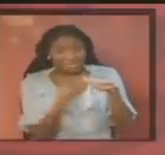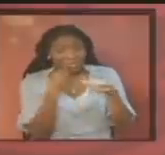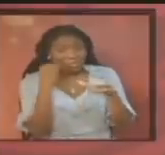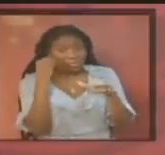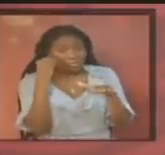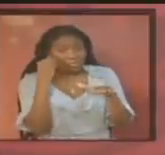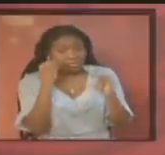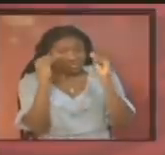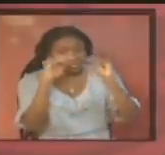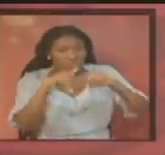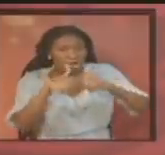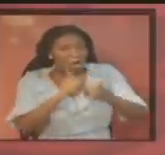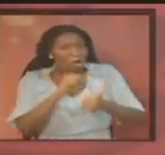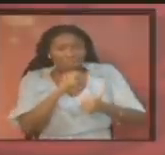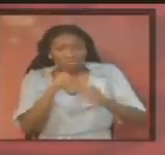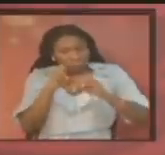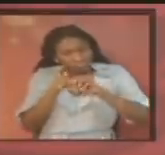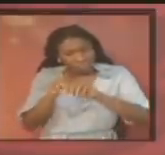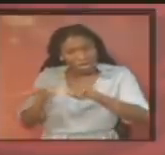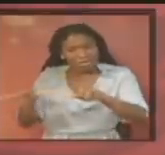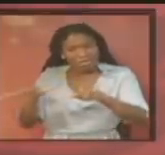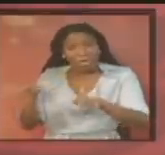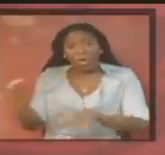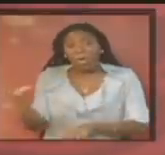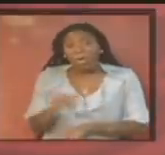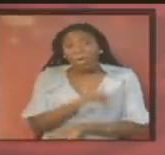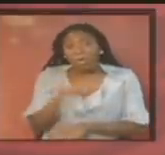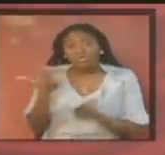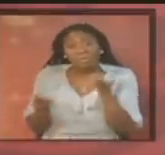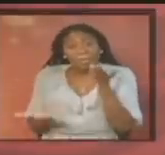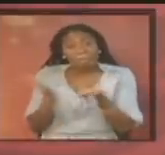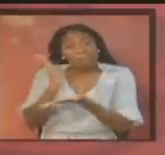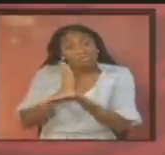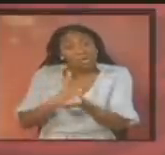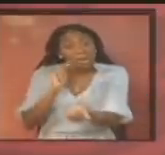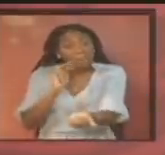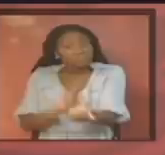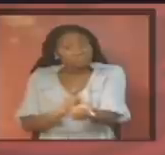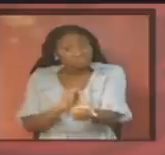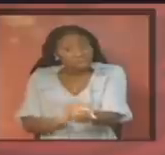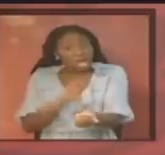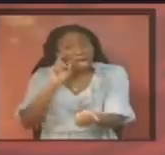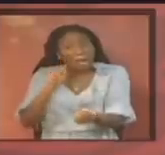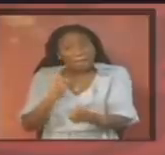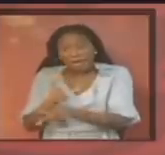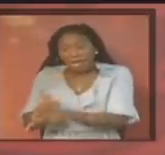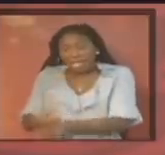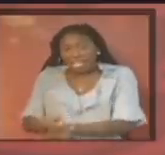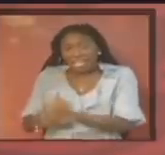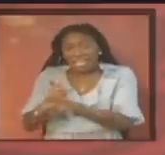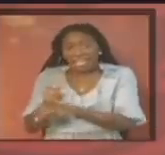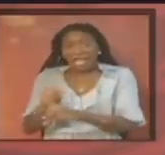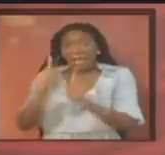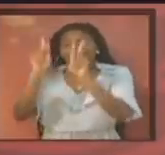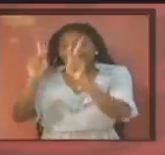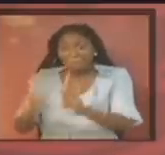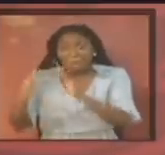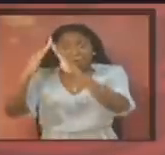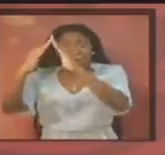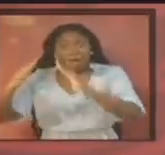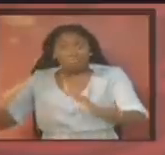caregivers, who have taken on the charge and the responsibility and who are in fact now part of the healthcare system, as Dr. Trotman said